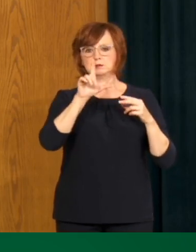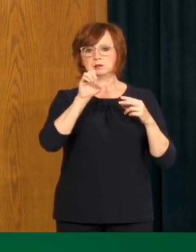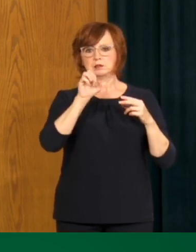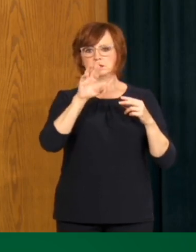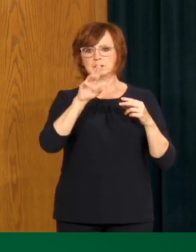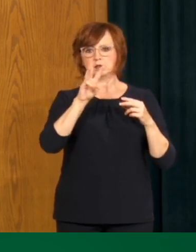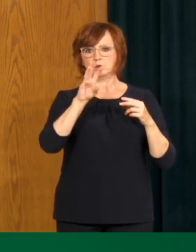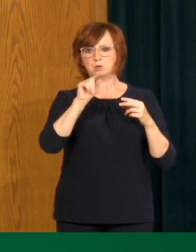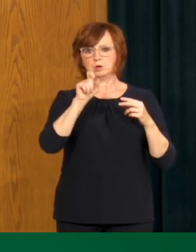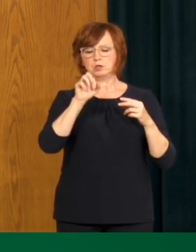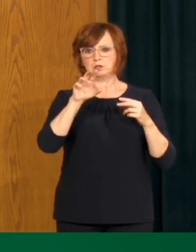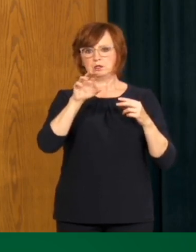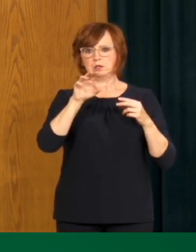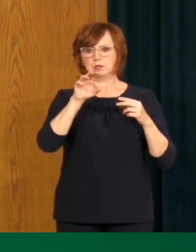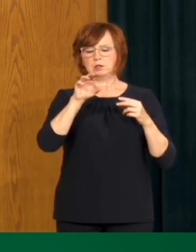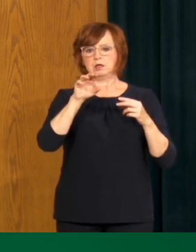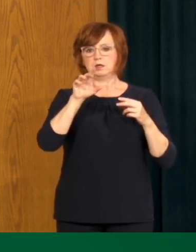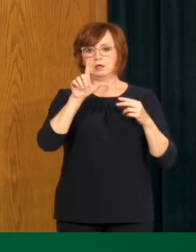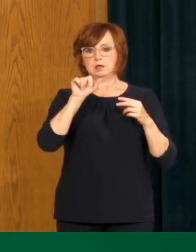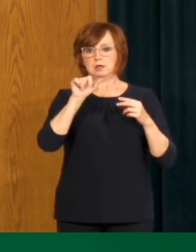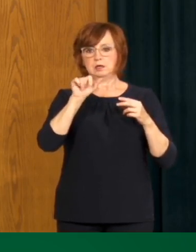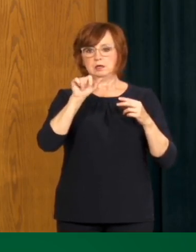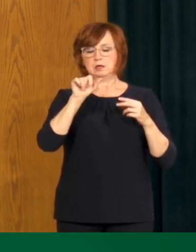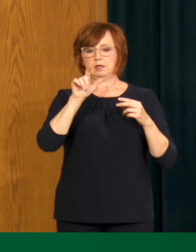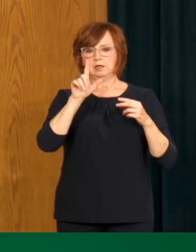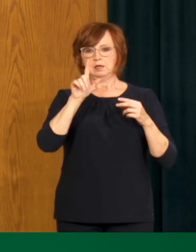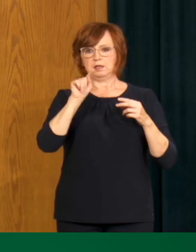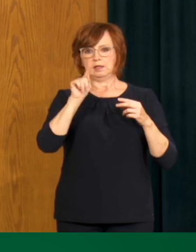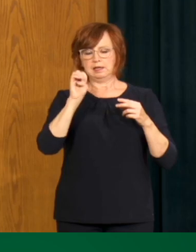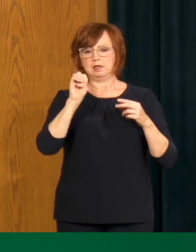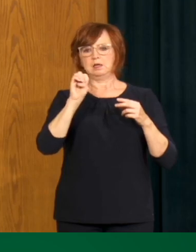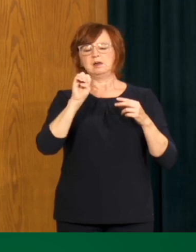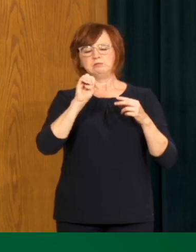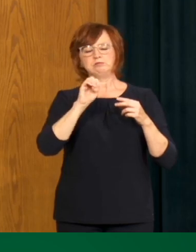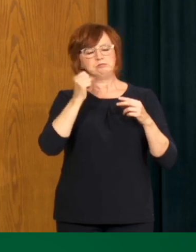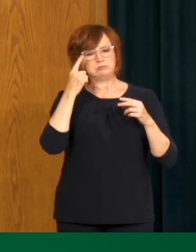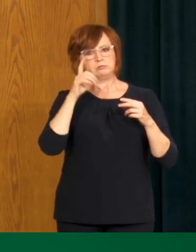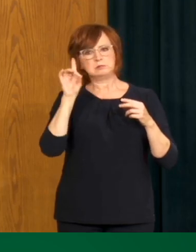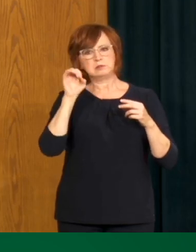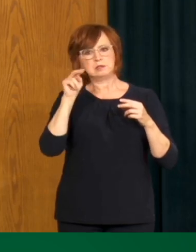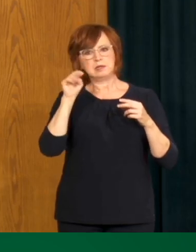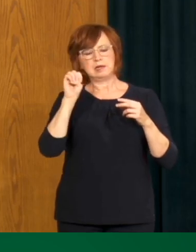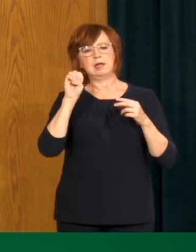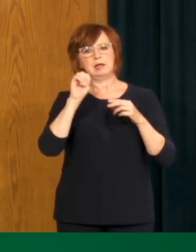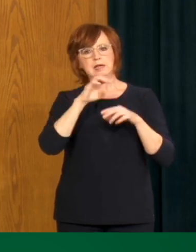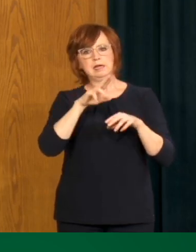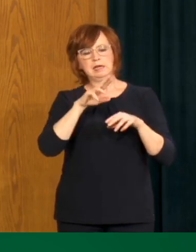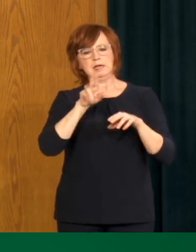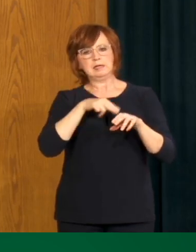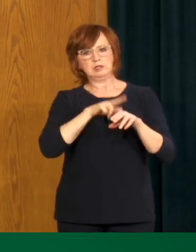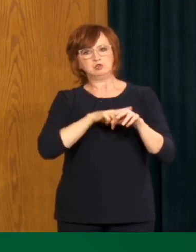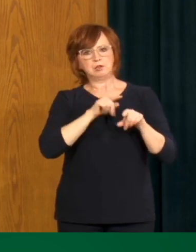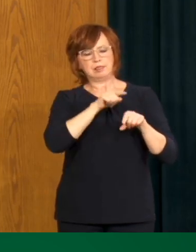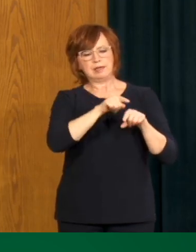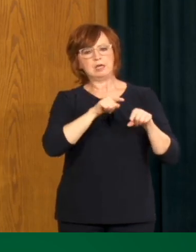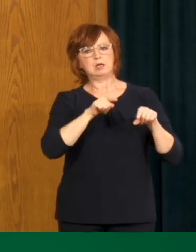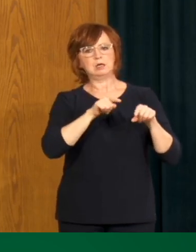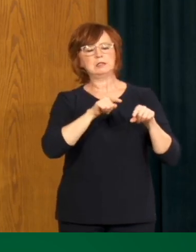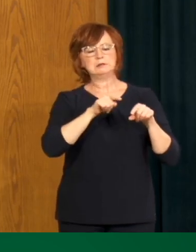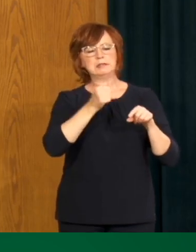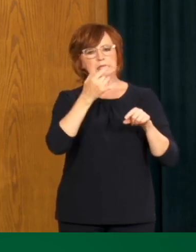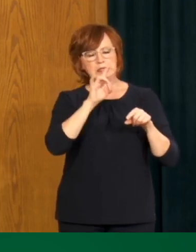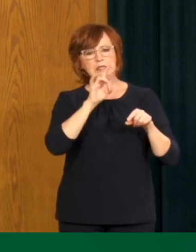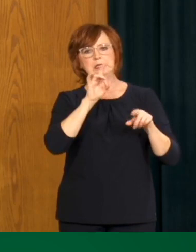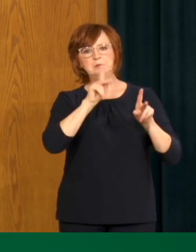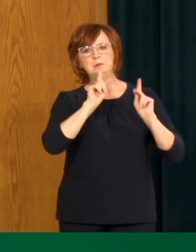us that COVID has not gone away, and we all still need to be careful. Our government continues to work closely with the